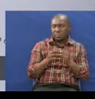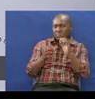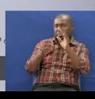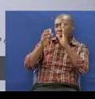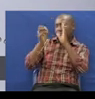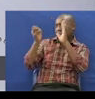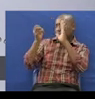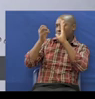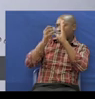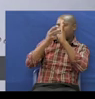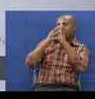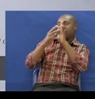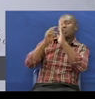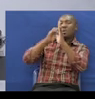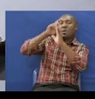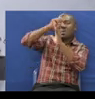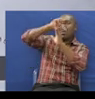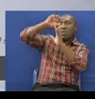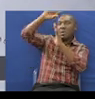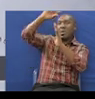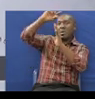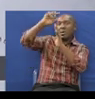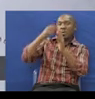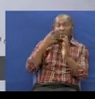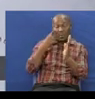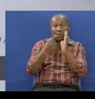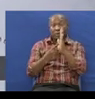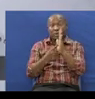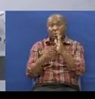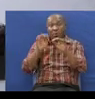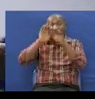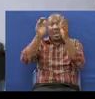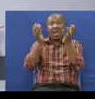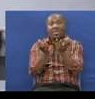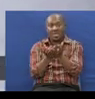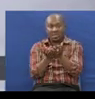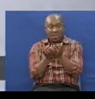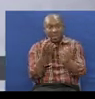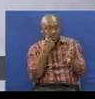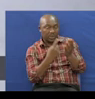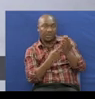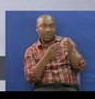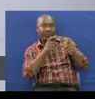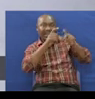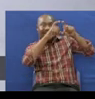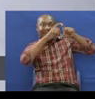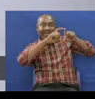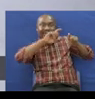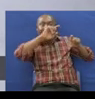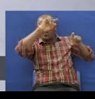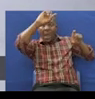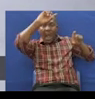The shadow of the earth will fall on the moon. And the shadow on the moon will